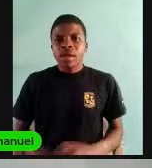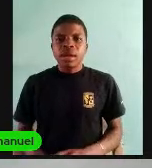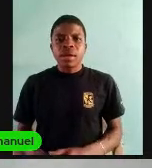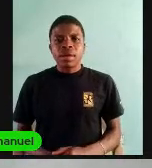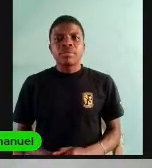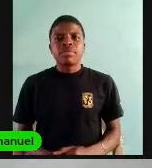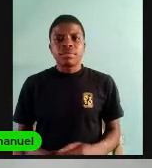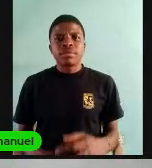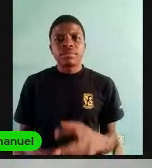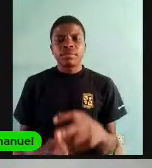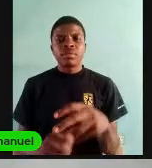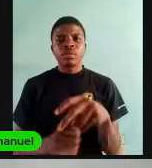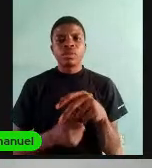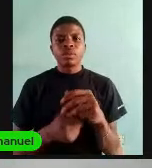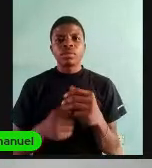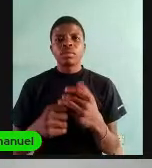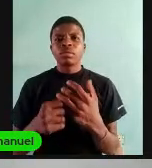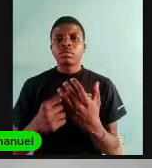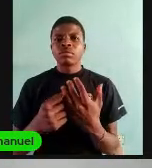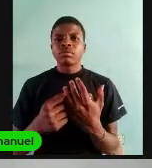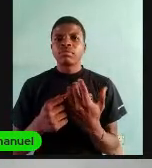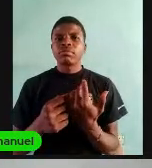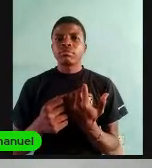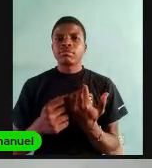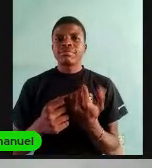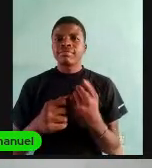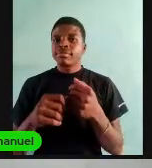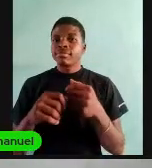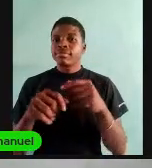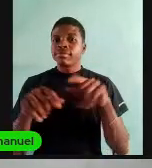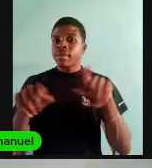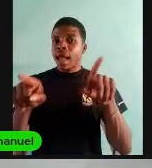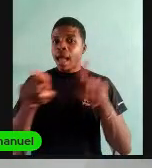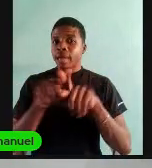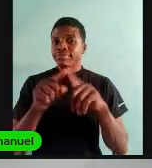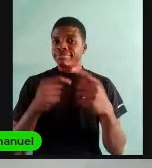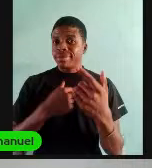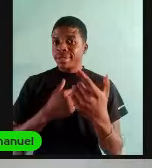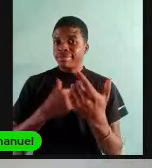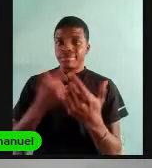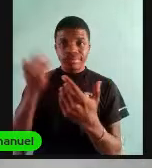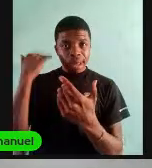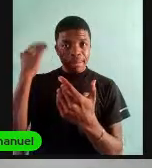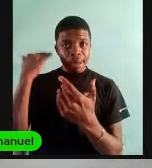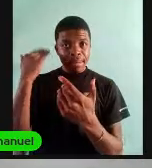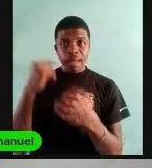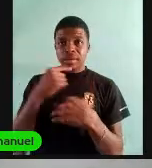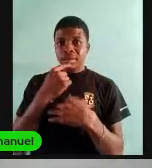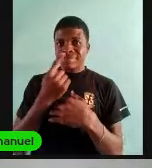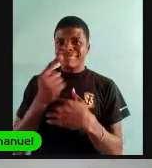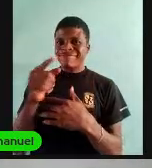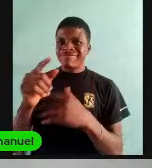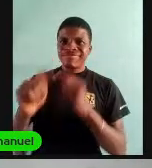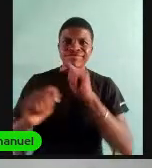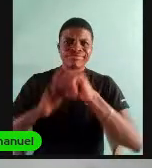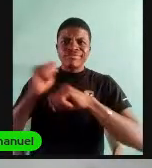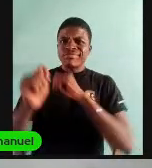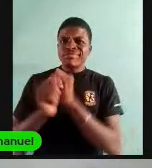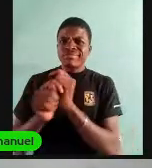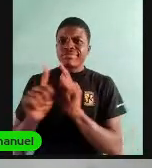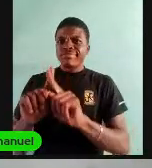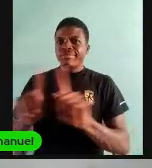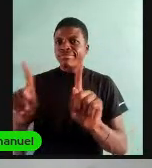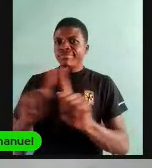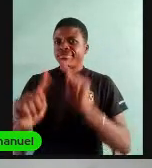Okay. Yeah, So yeah. as I was saying, yeah. So as I was saying right now, this is how computers, look like. So that's